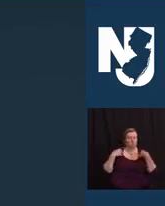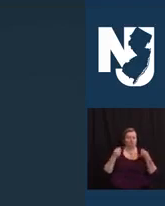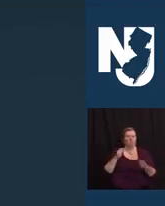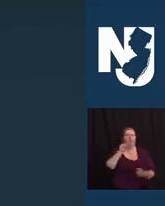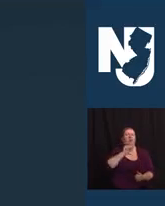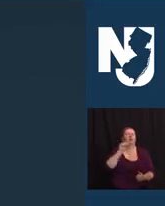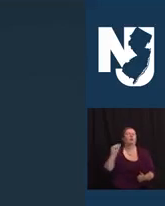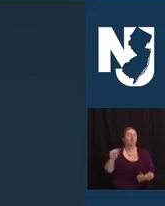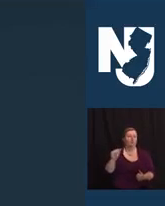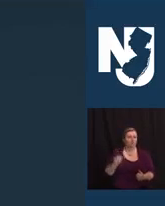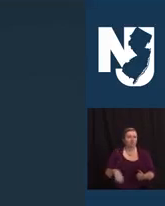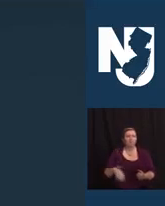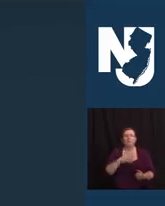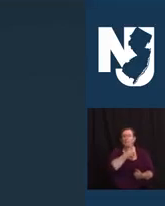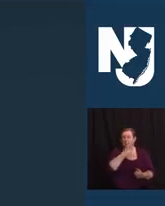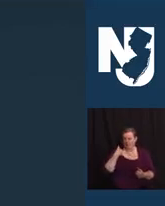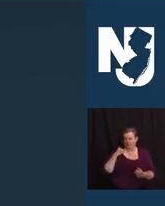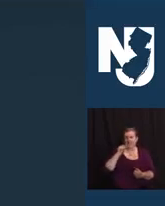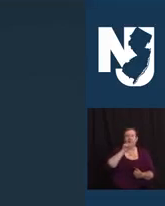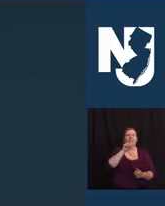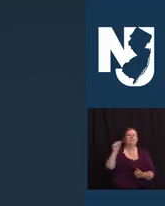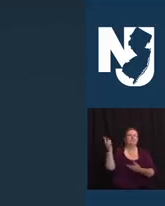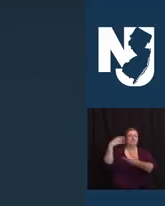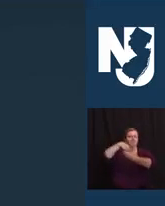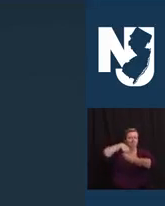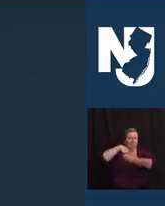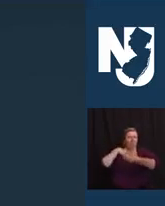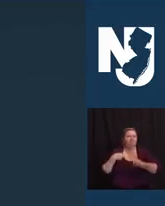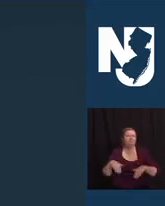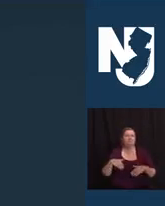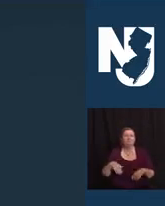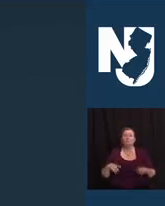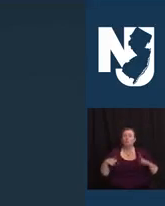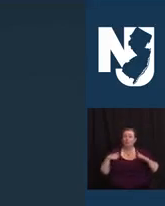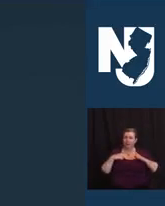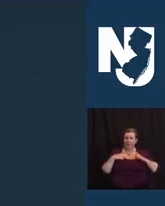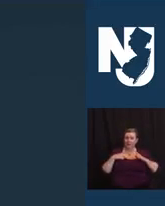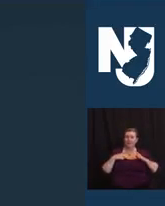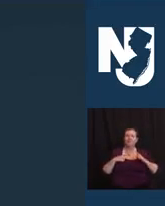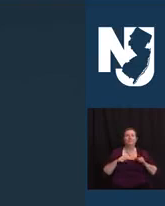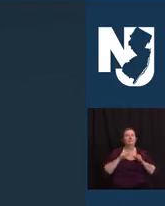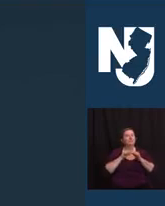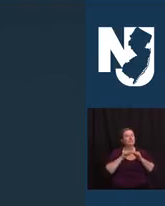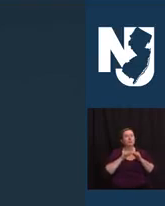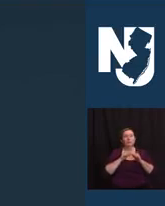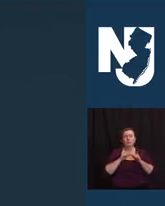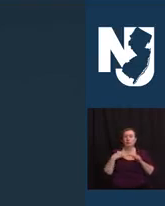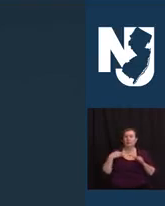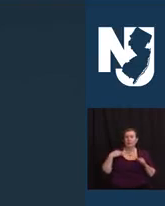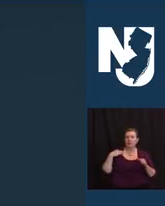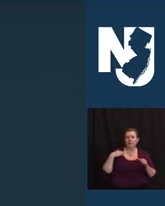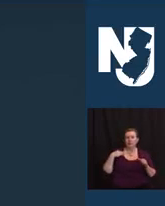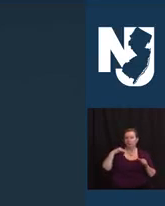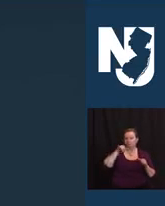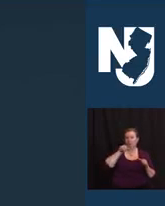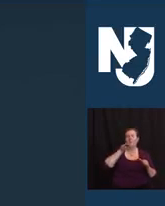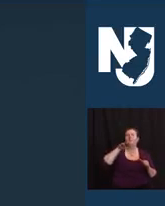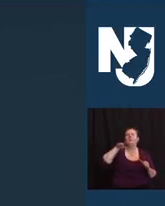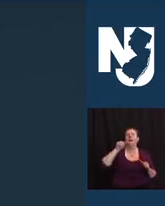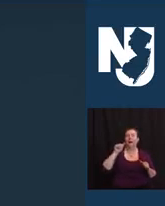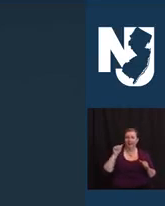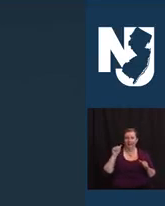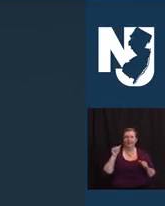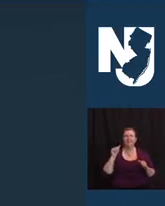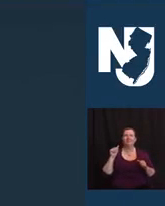of AA. Even though she had retired, she kept busy as an active member of the YMCA, the East Rutherford Seniors, the KIPP Center